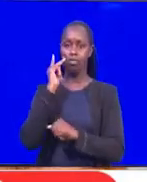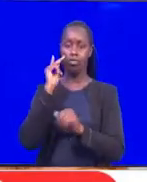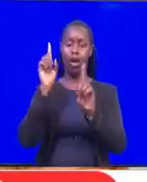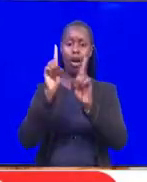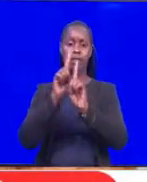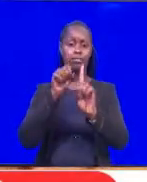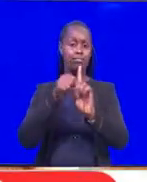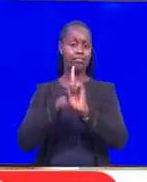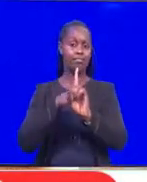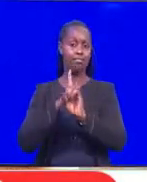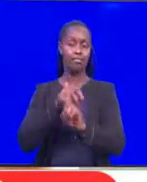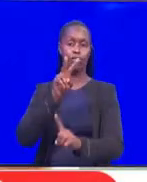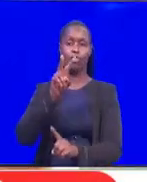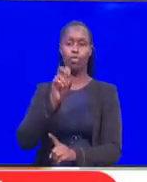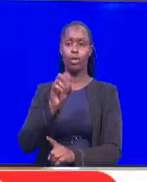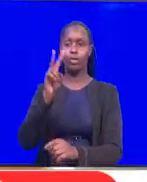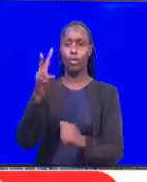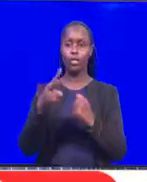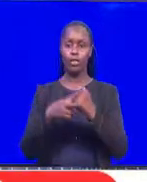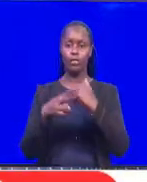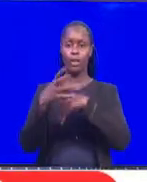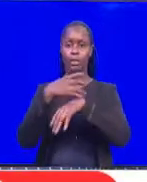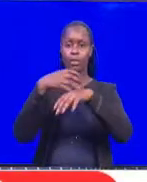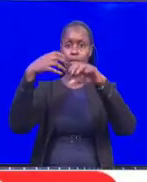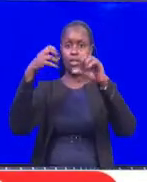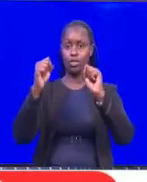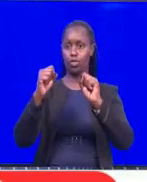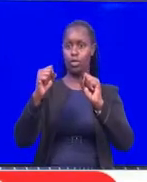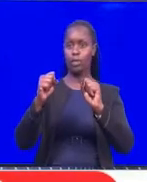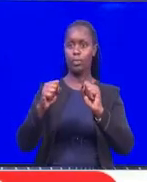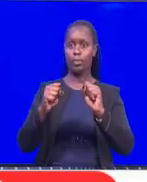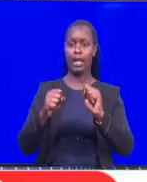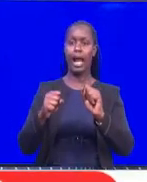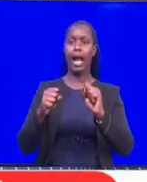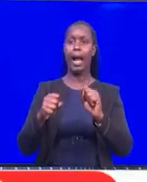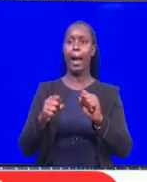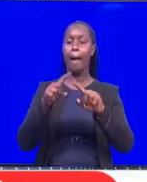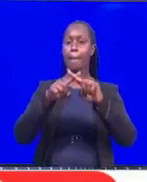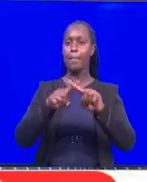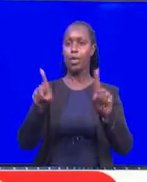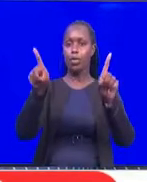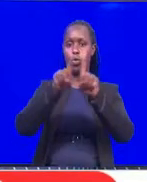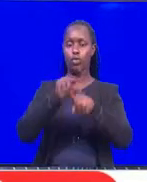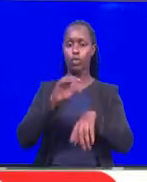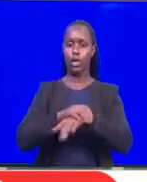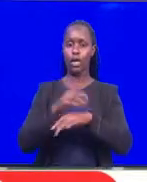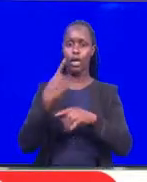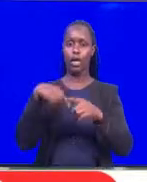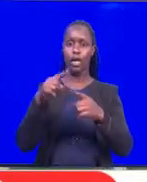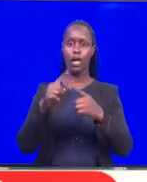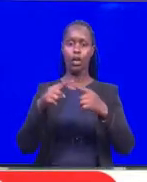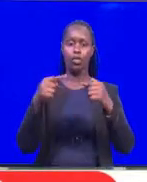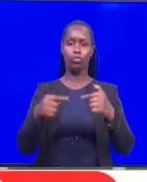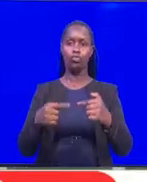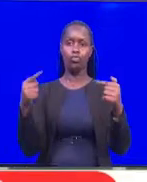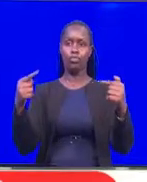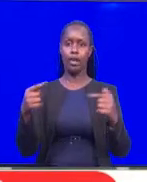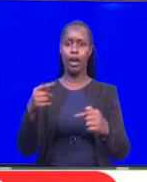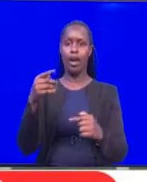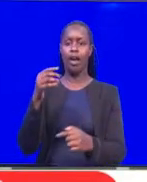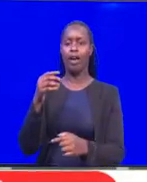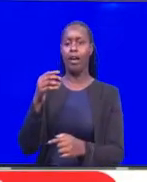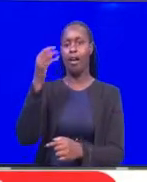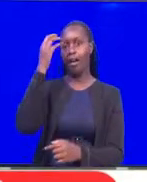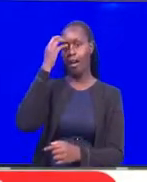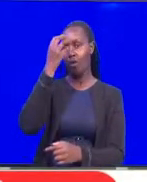bid under the Azimio banner, despite stiff opposition from NAK Kenya Party leader Mother Karua, who comes from the